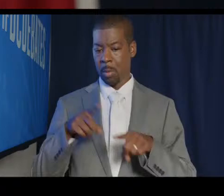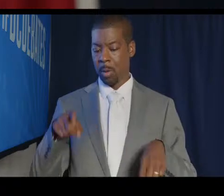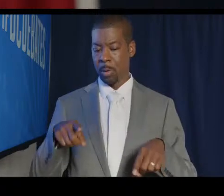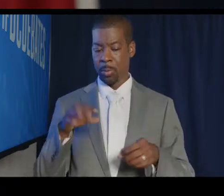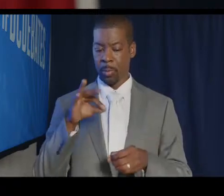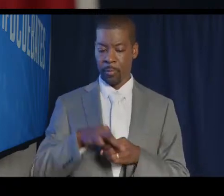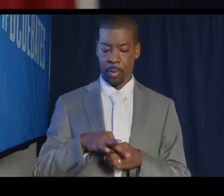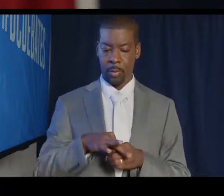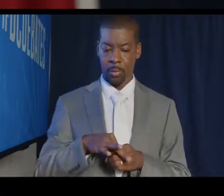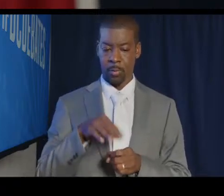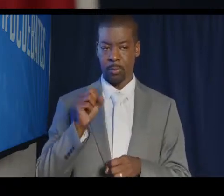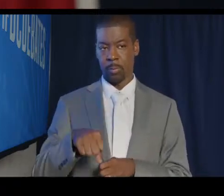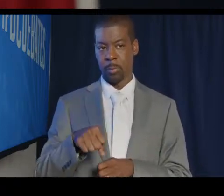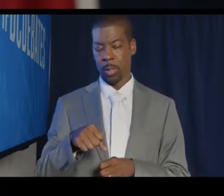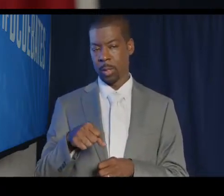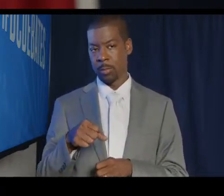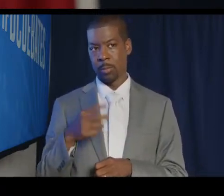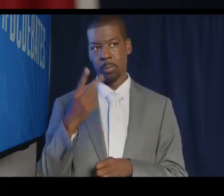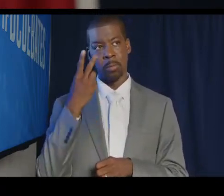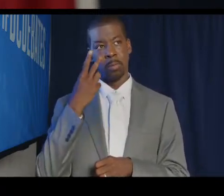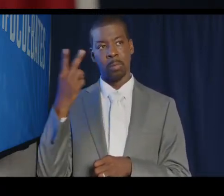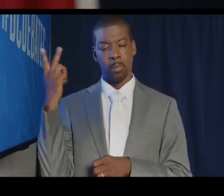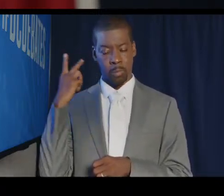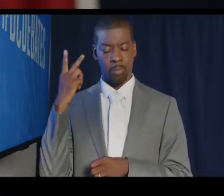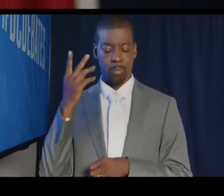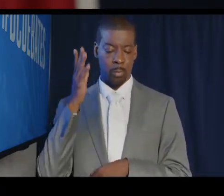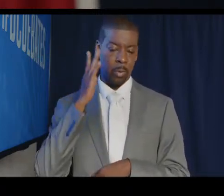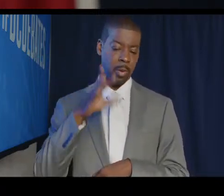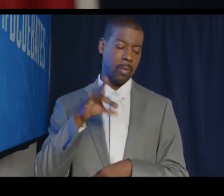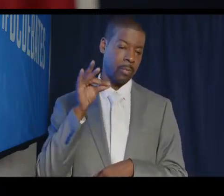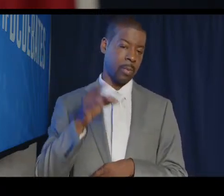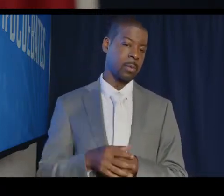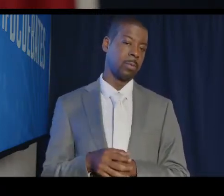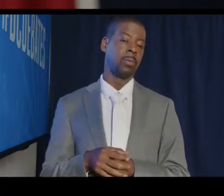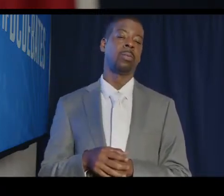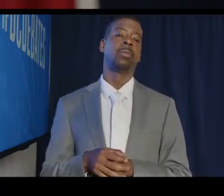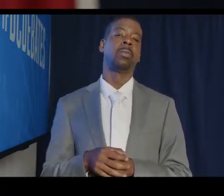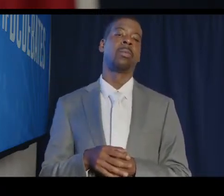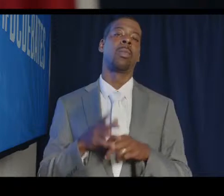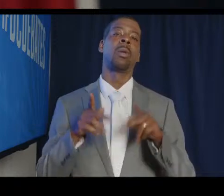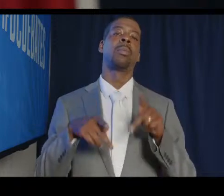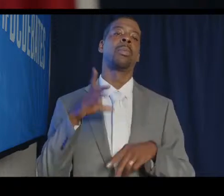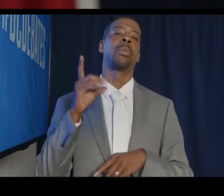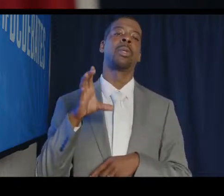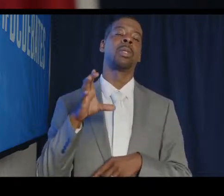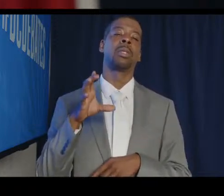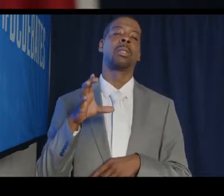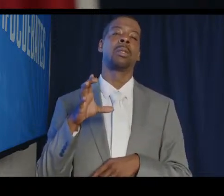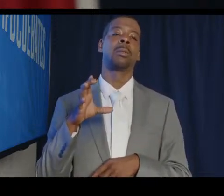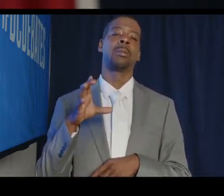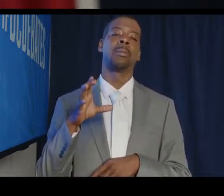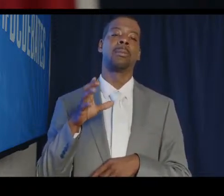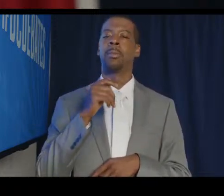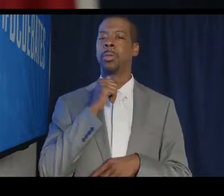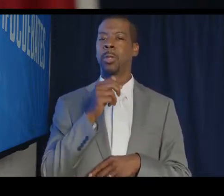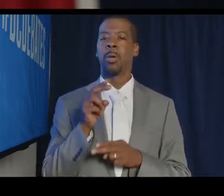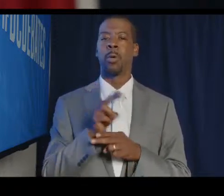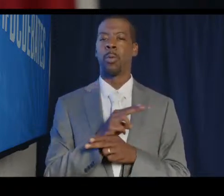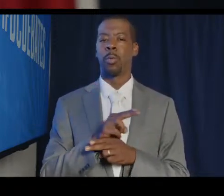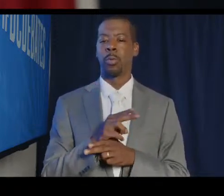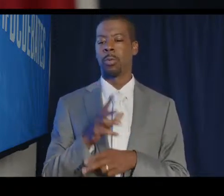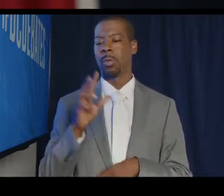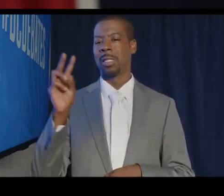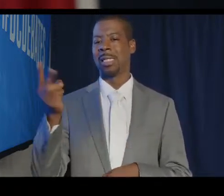you can look back as far as you want, and what you will find is that people in DC overwhelmingly don't use their second